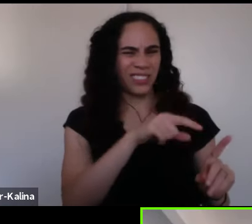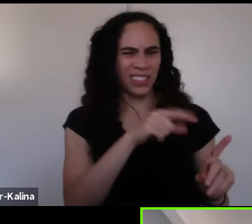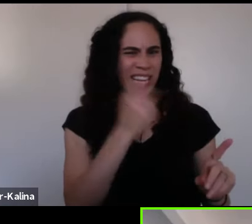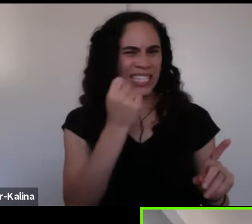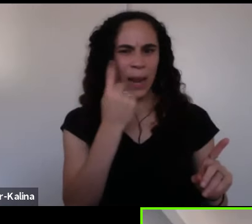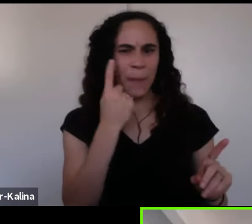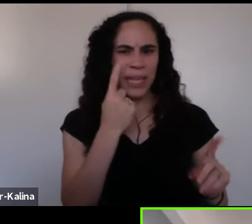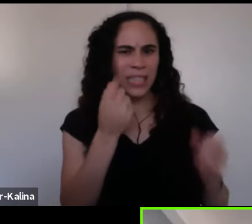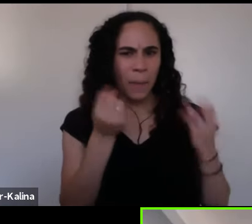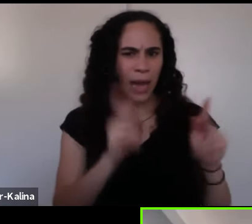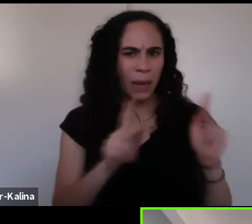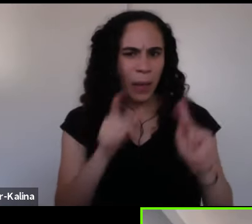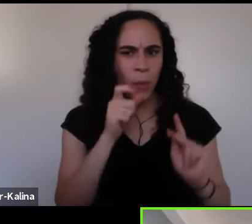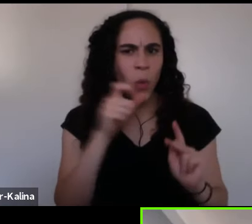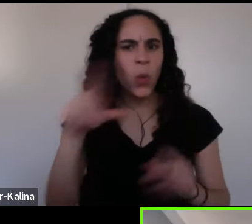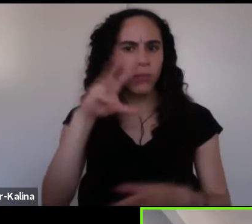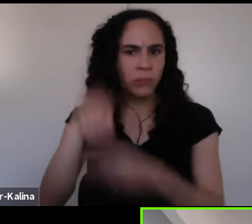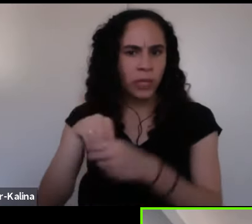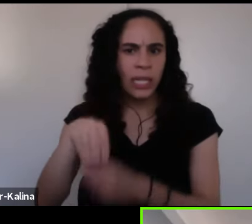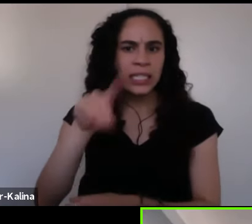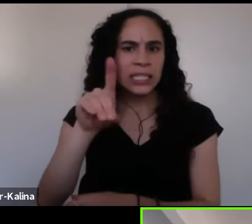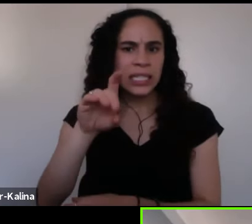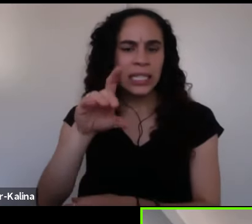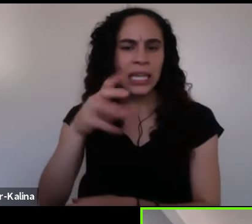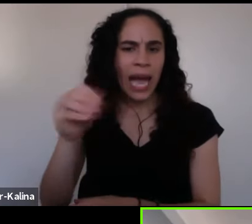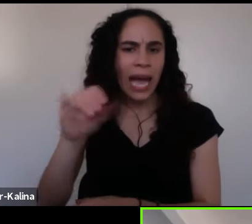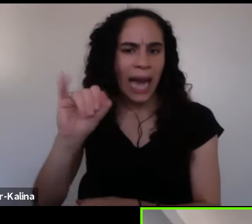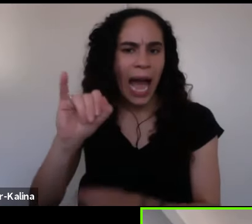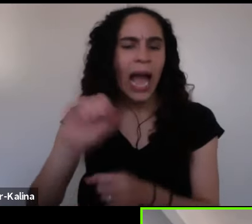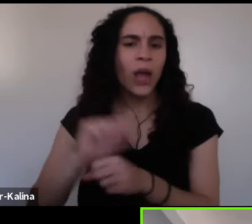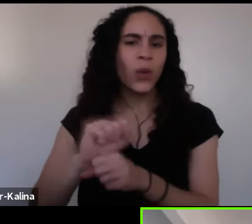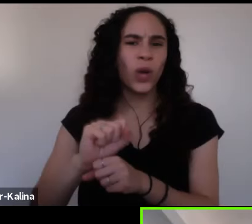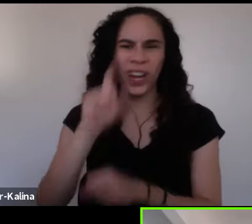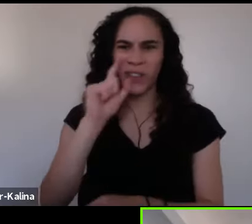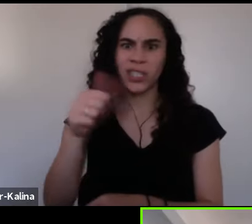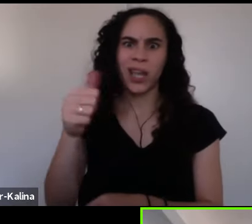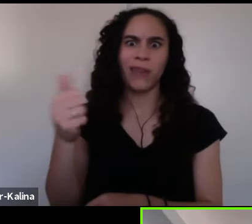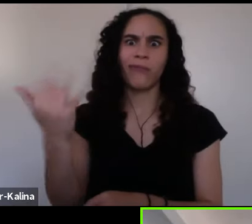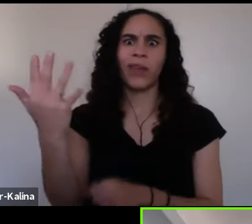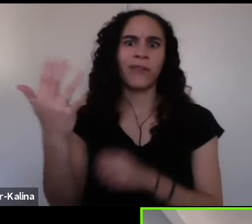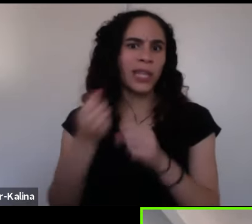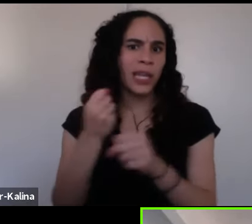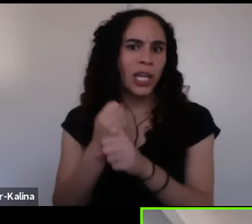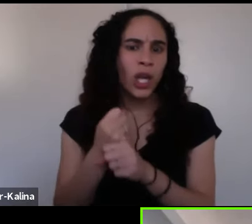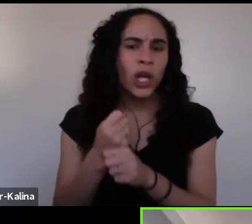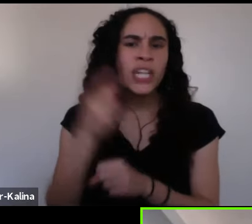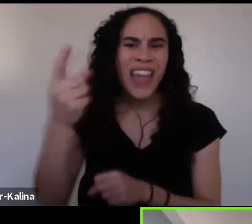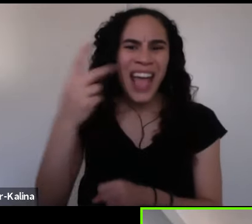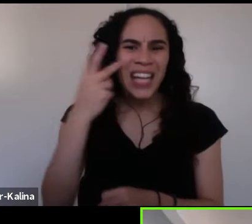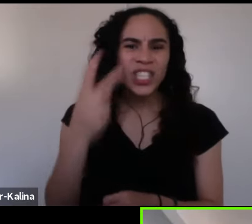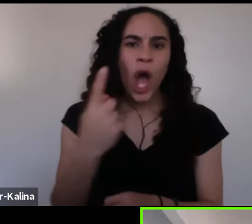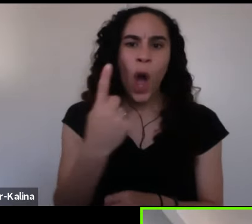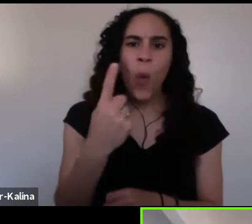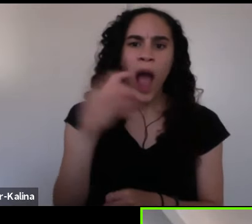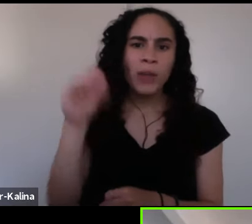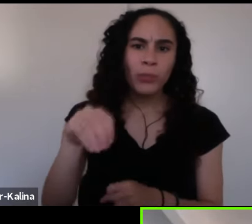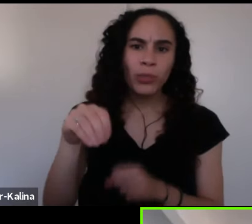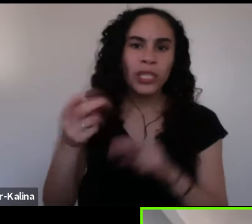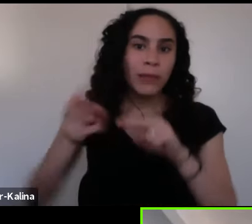DEI work for 10, 15 years, you know, they saw a 1% movement, either up or